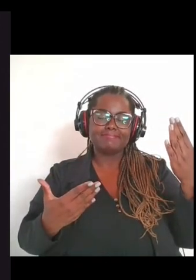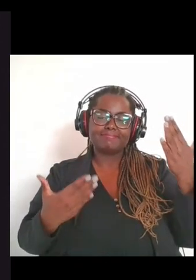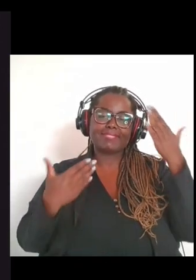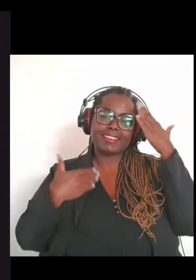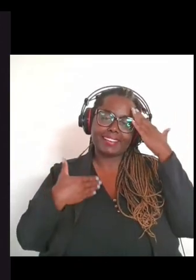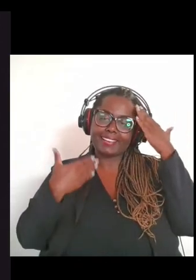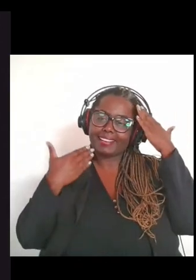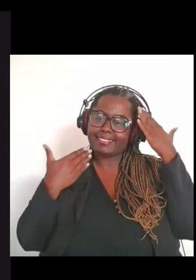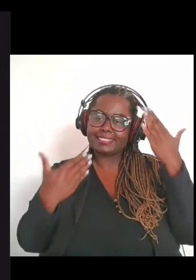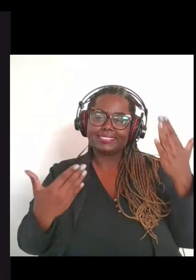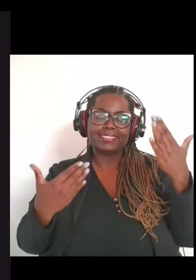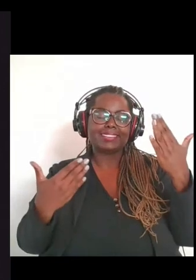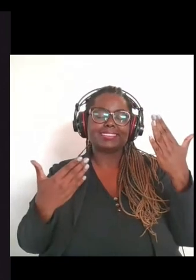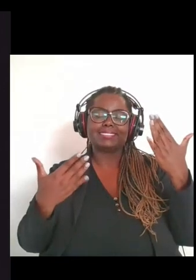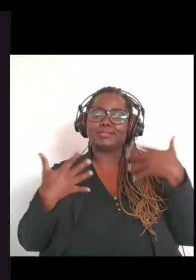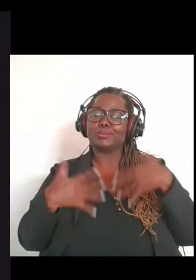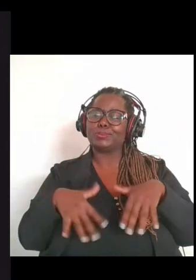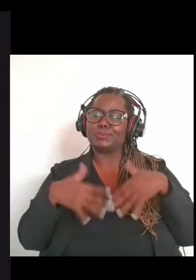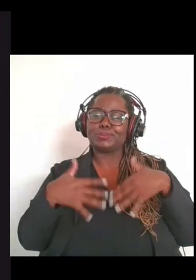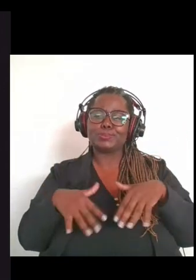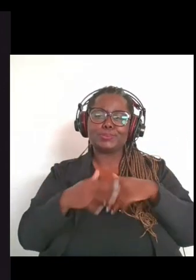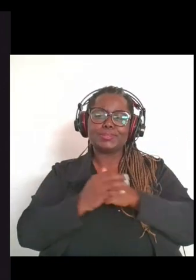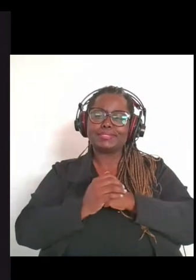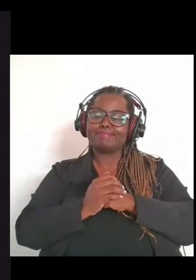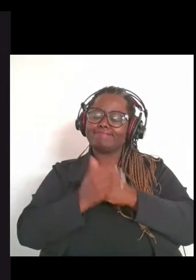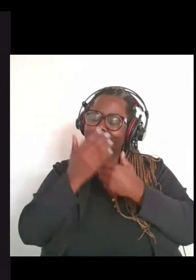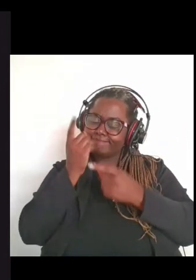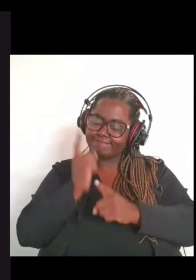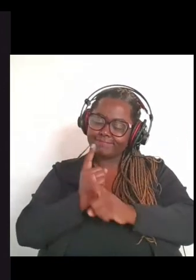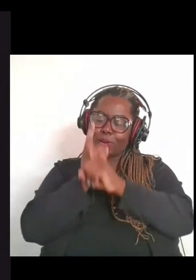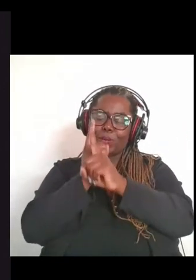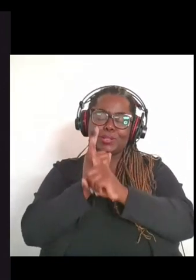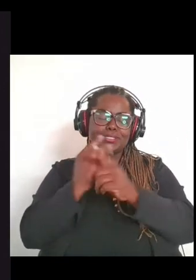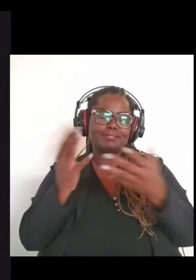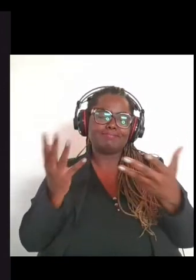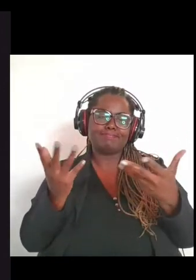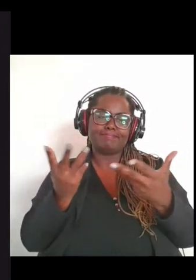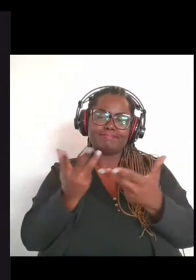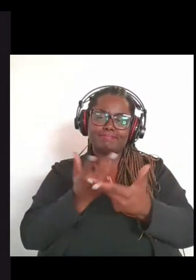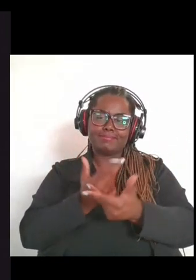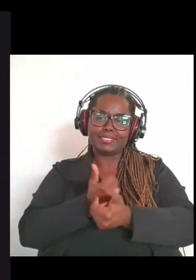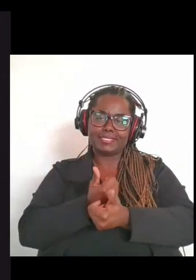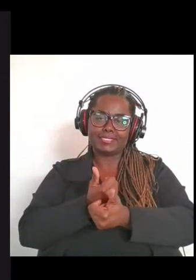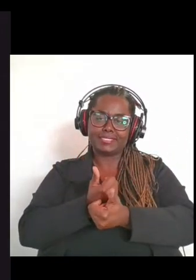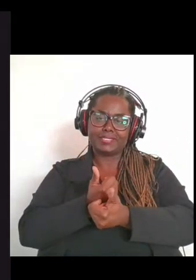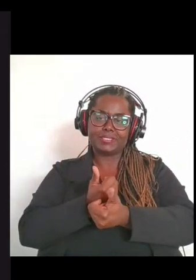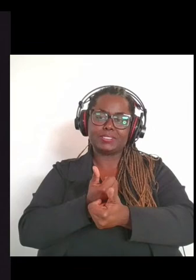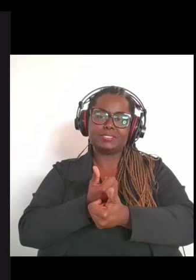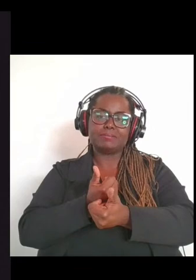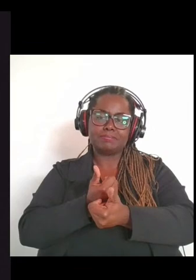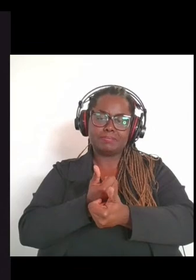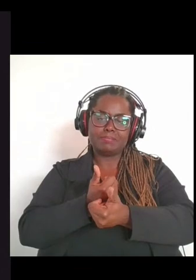meeting that was very professional with all these technical translators